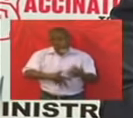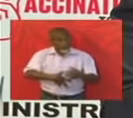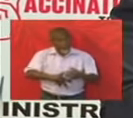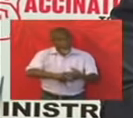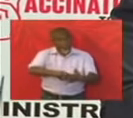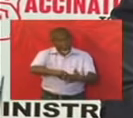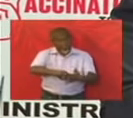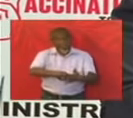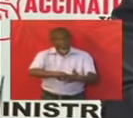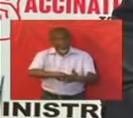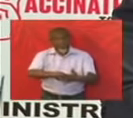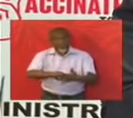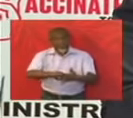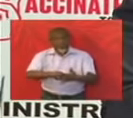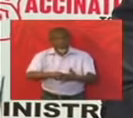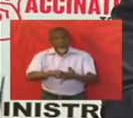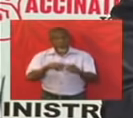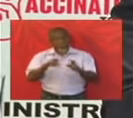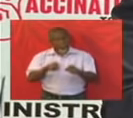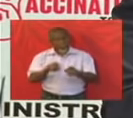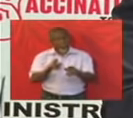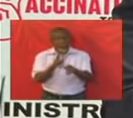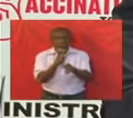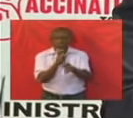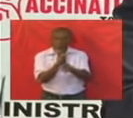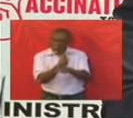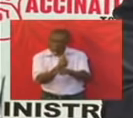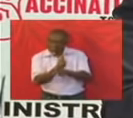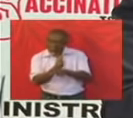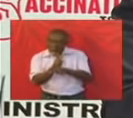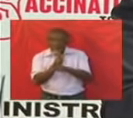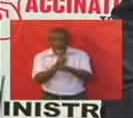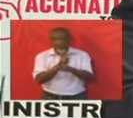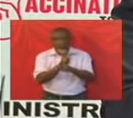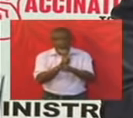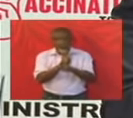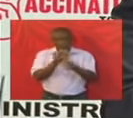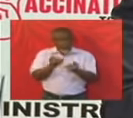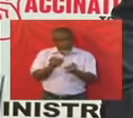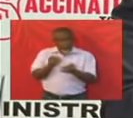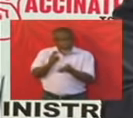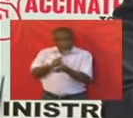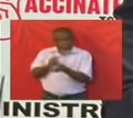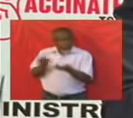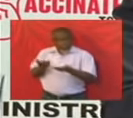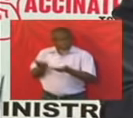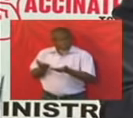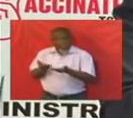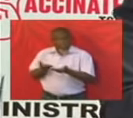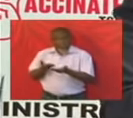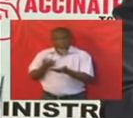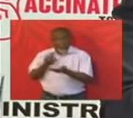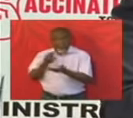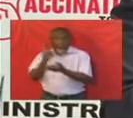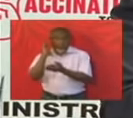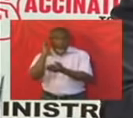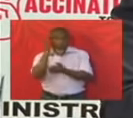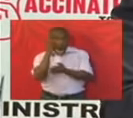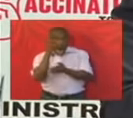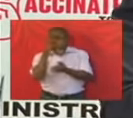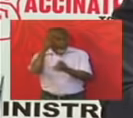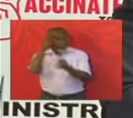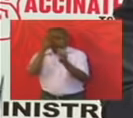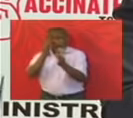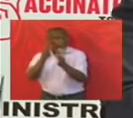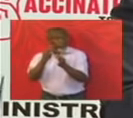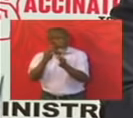Health has approached cautiously. Dr. Sujit Singh is here this morning to update us on the recent decisions made by the ministry